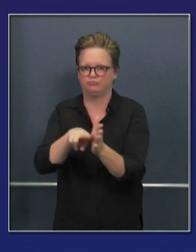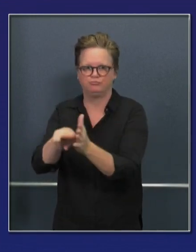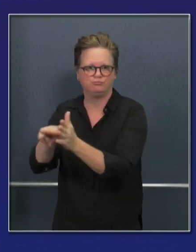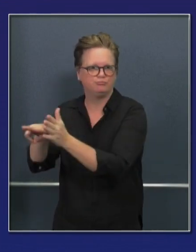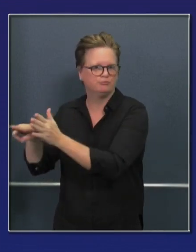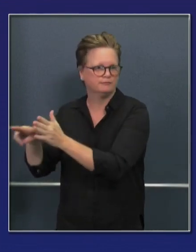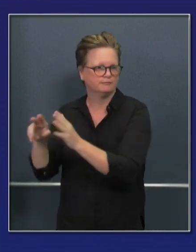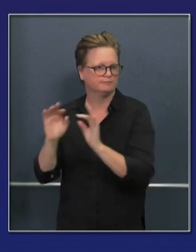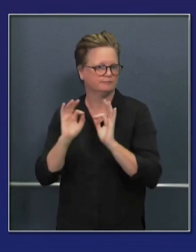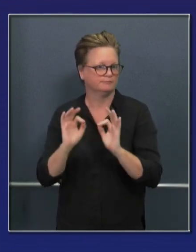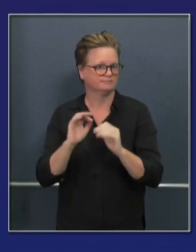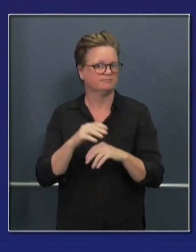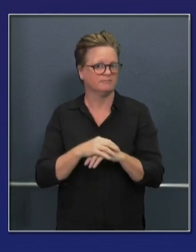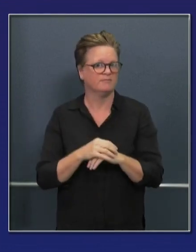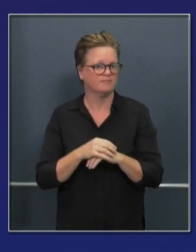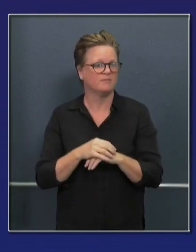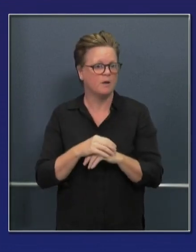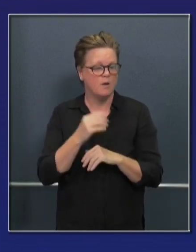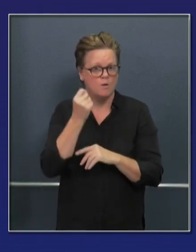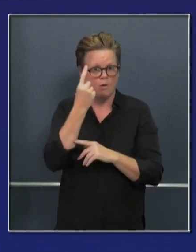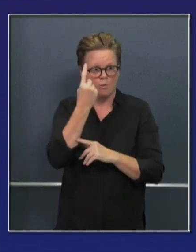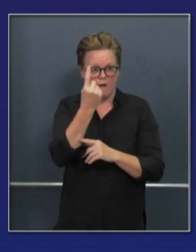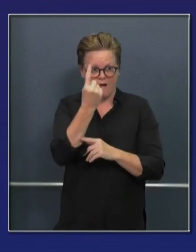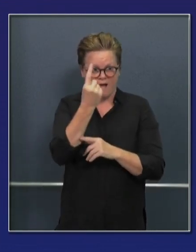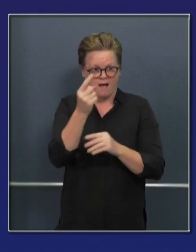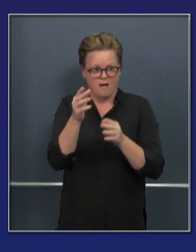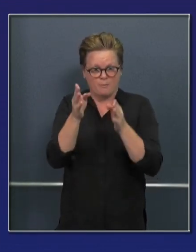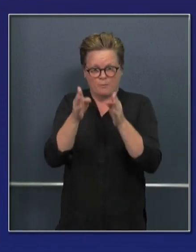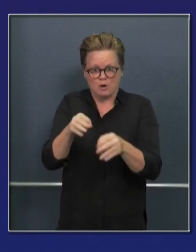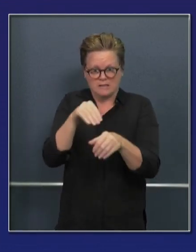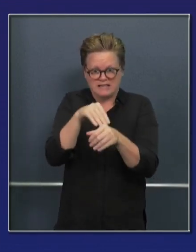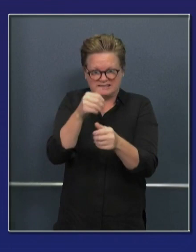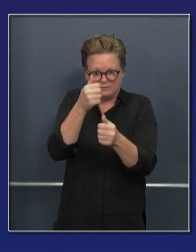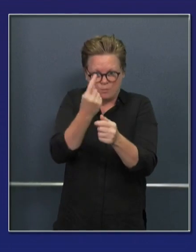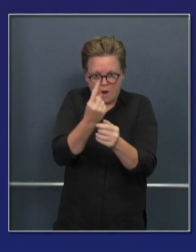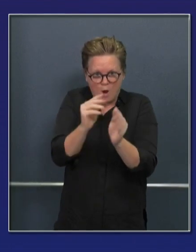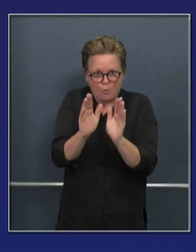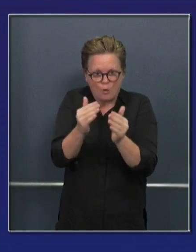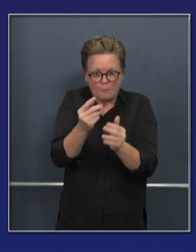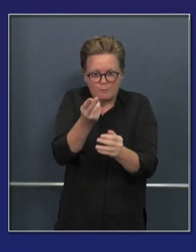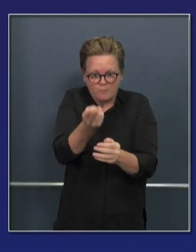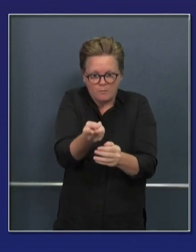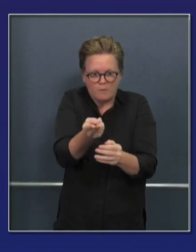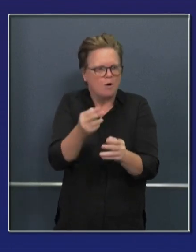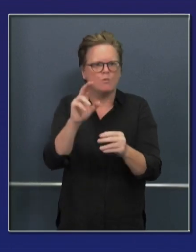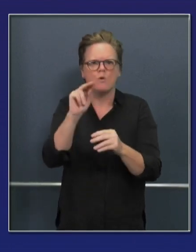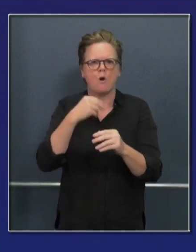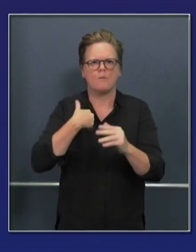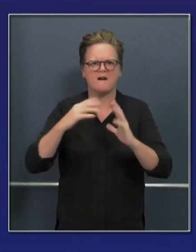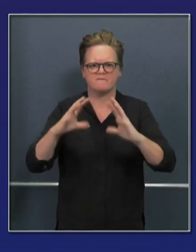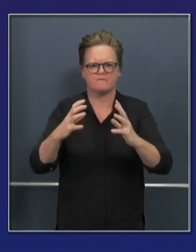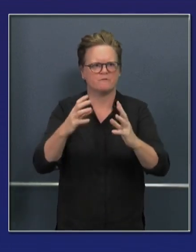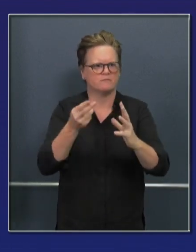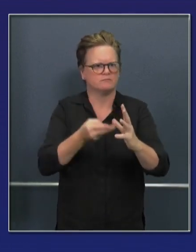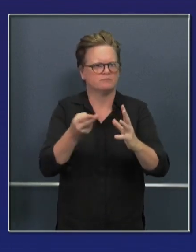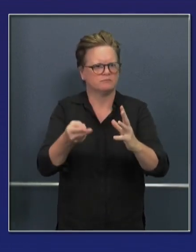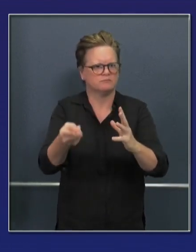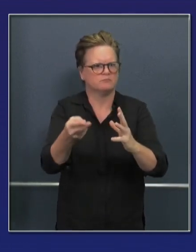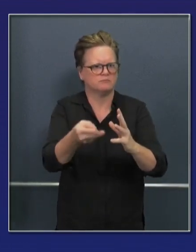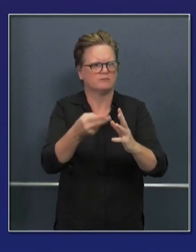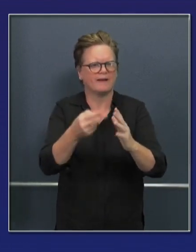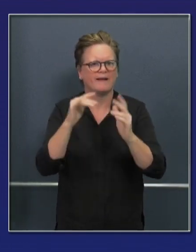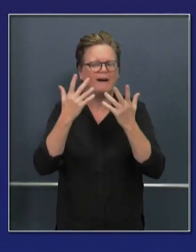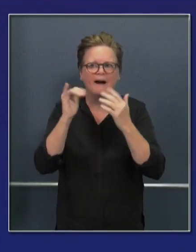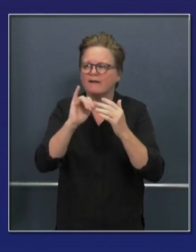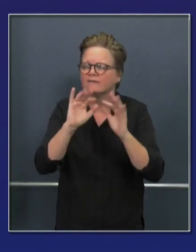7, 8, 9 last 10 weeks. And so I'm really proud of our team for putting together that program, proud of the work that's being done at the local